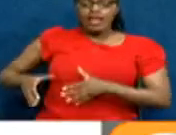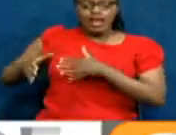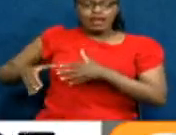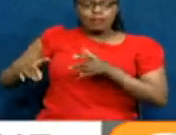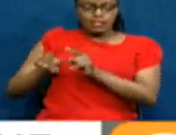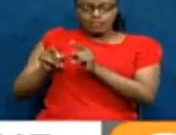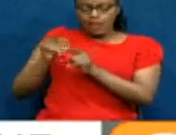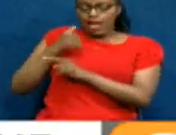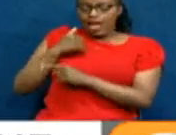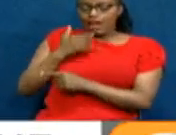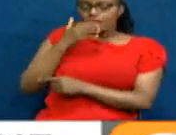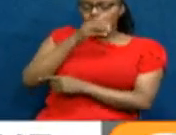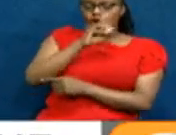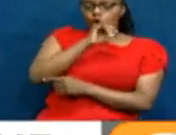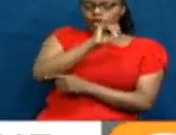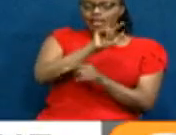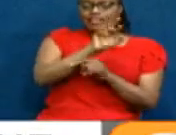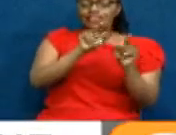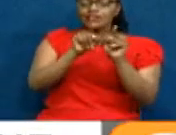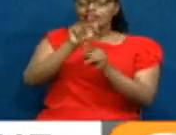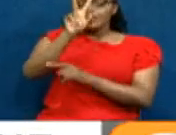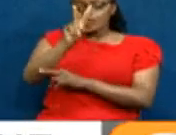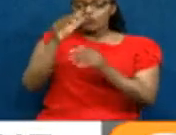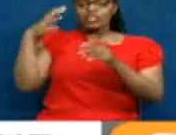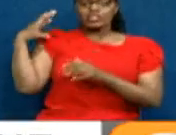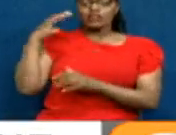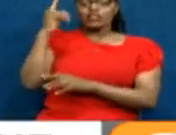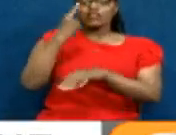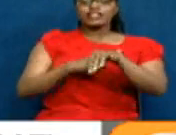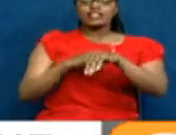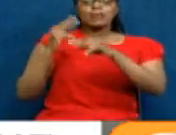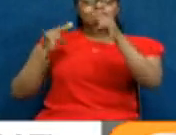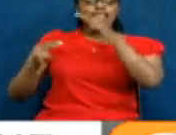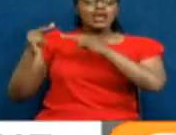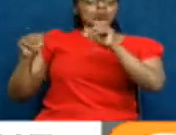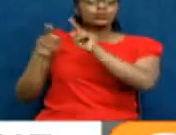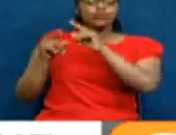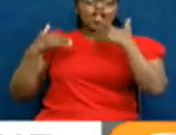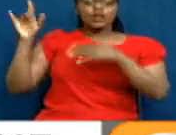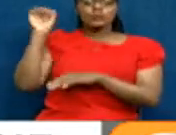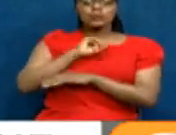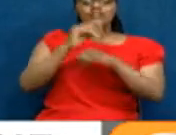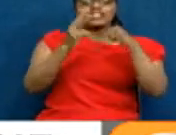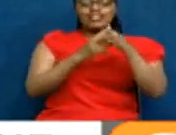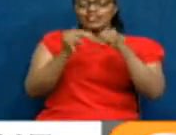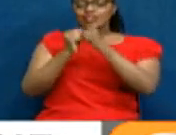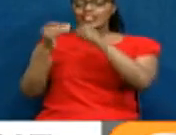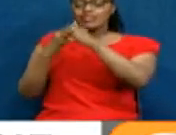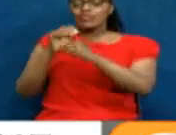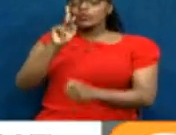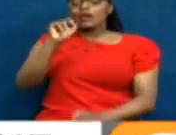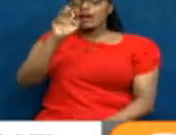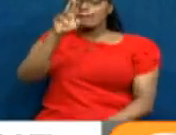The Oilers have been crowned the National Sevens Circuit Champions for the first time in their history, despite losing 7-19 to Kabras